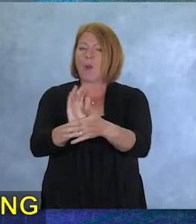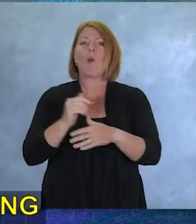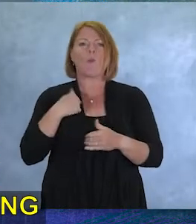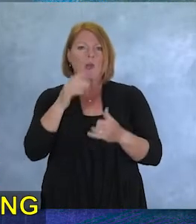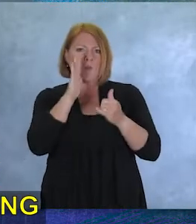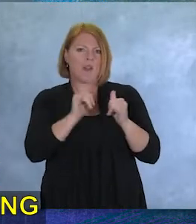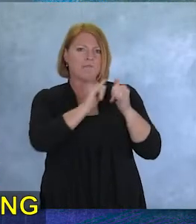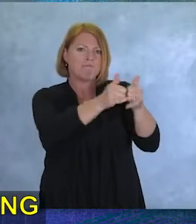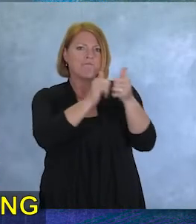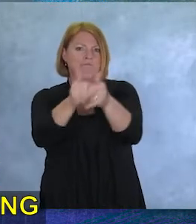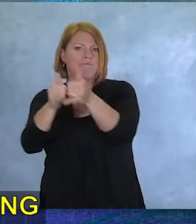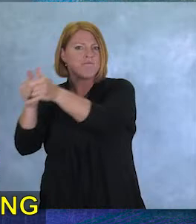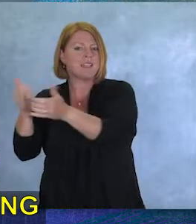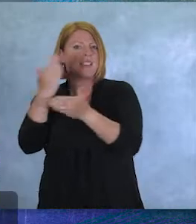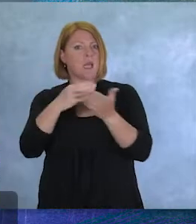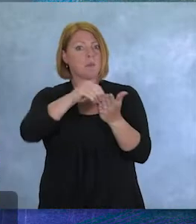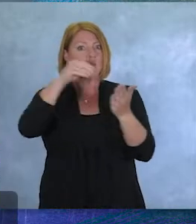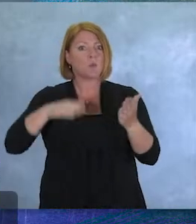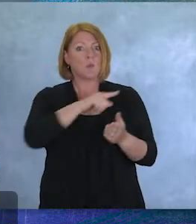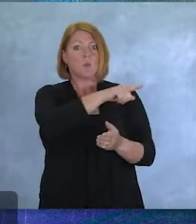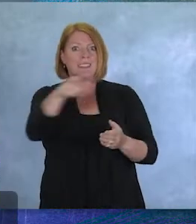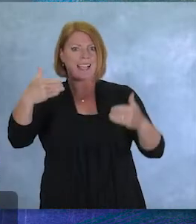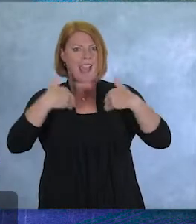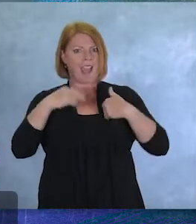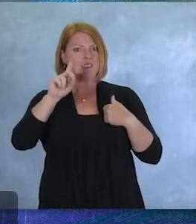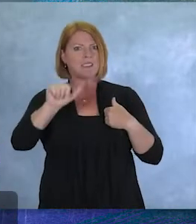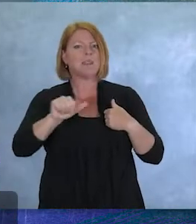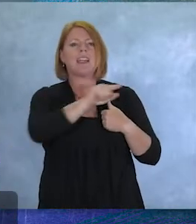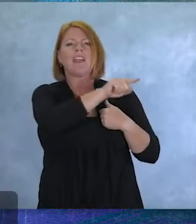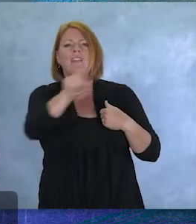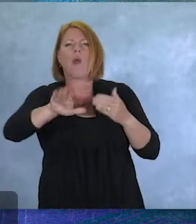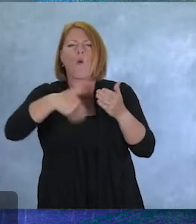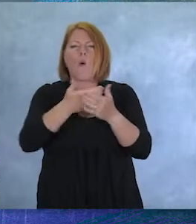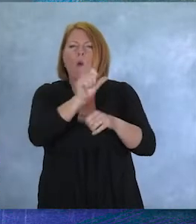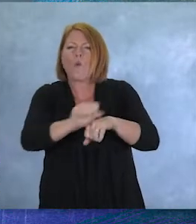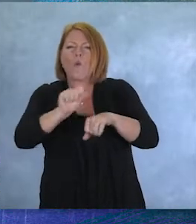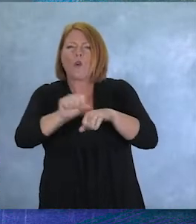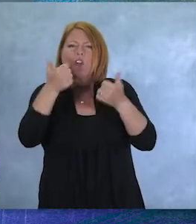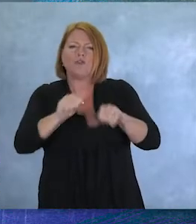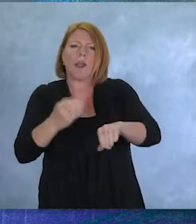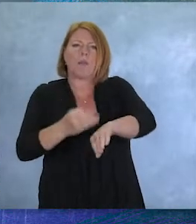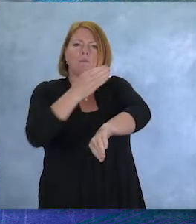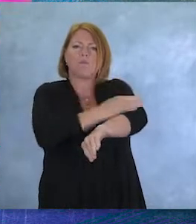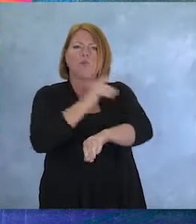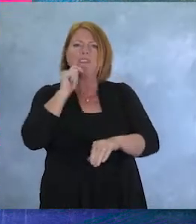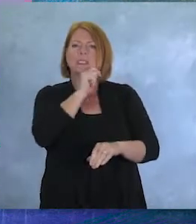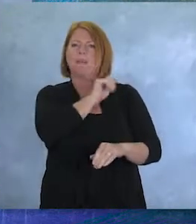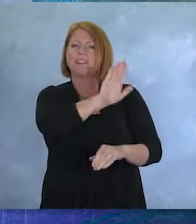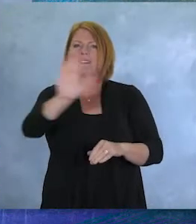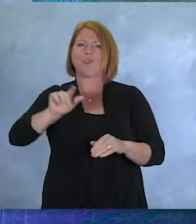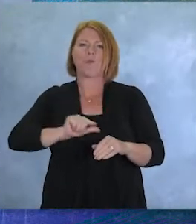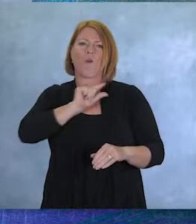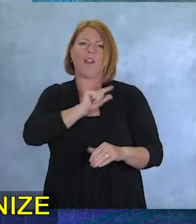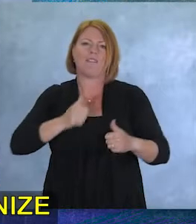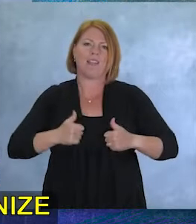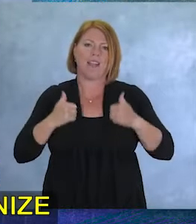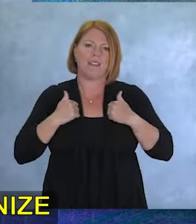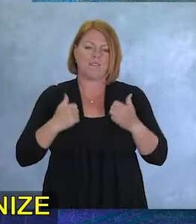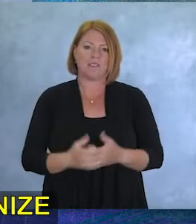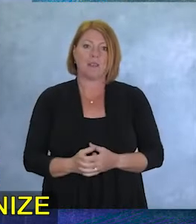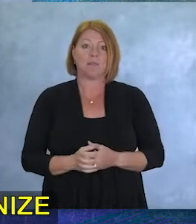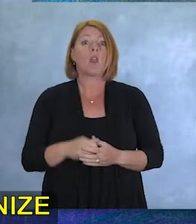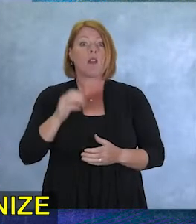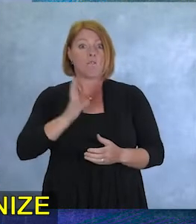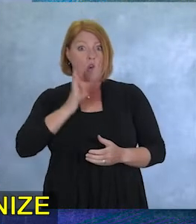outstanding students with disabilities who have contributed to improving the quality of life for our Tempe community. While we